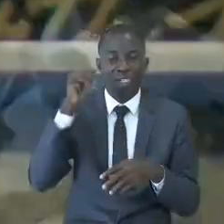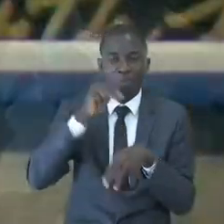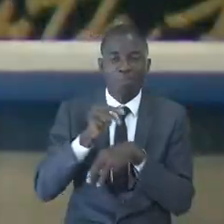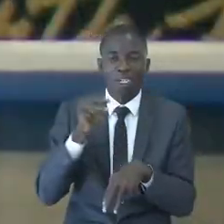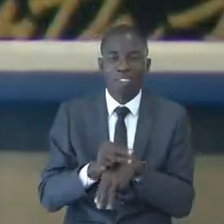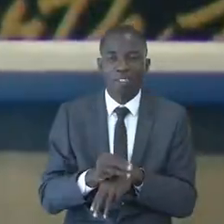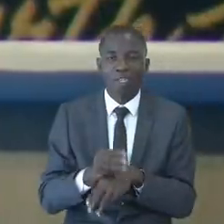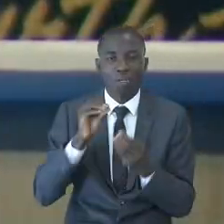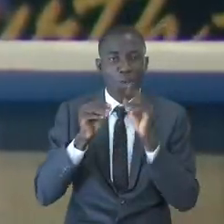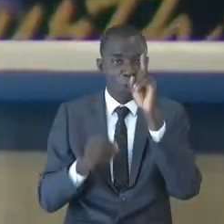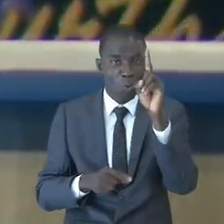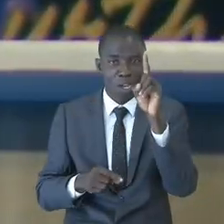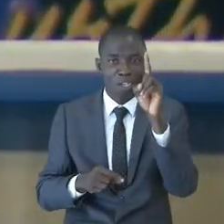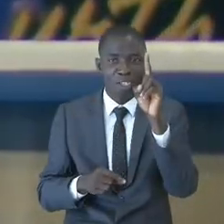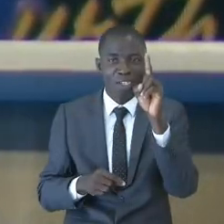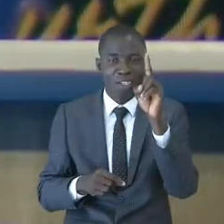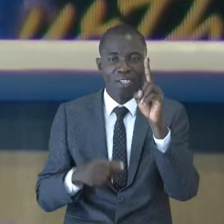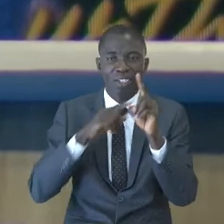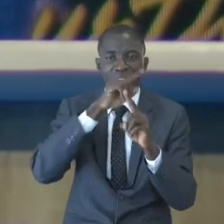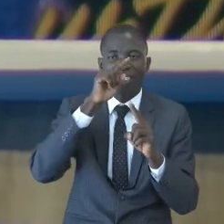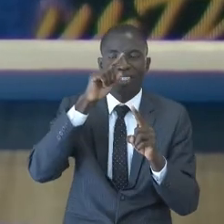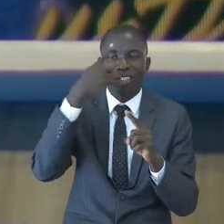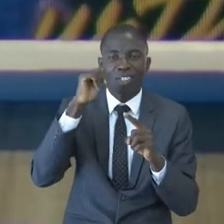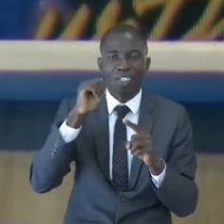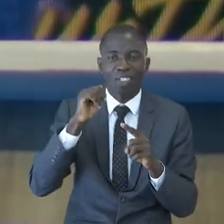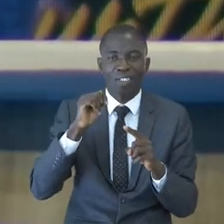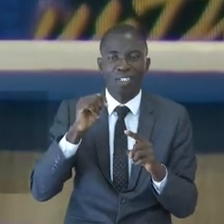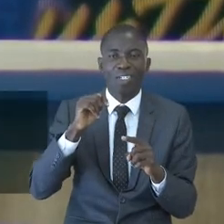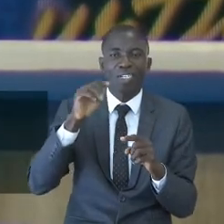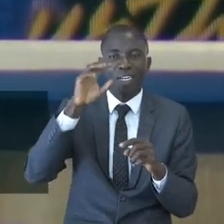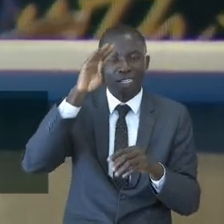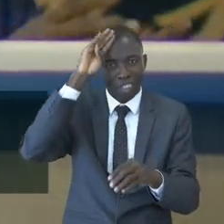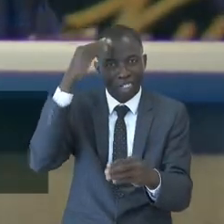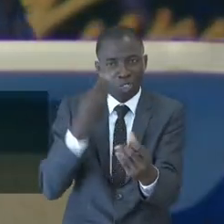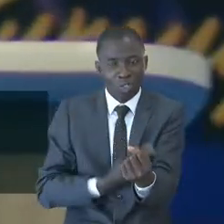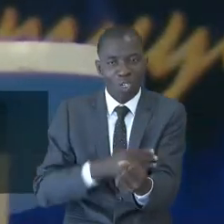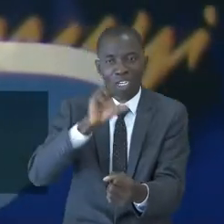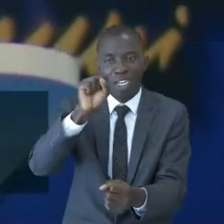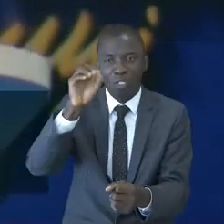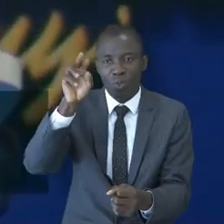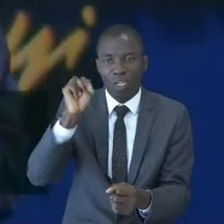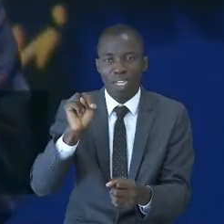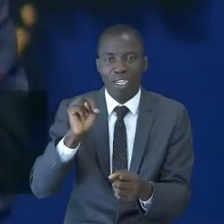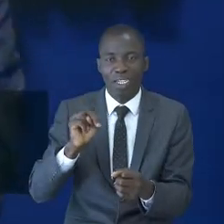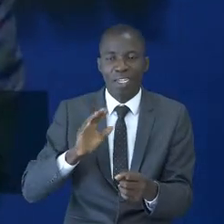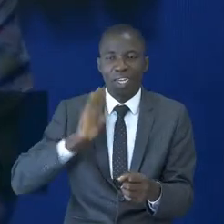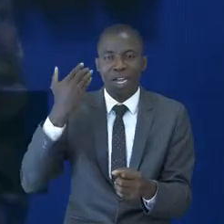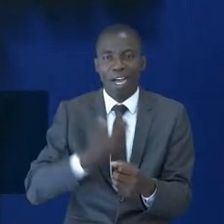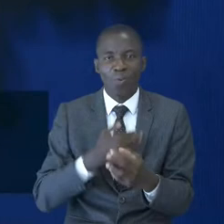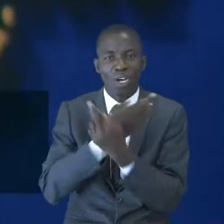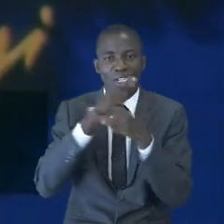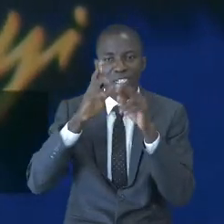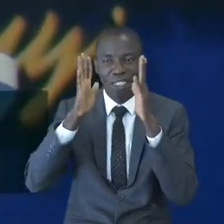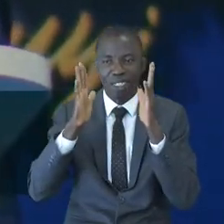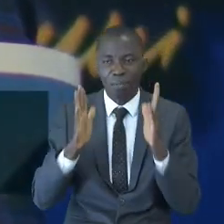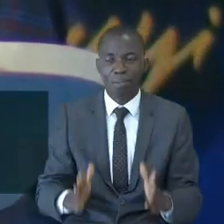tonight. Number one, the Son, S-O-N, the Son, our Redeemer,